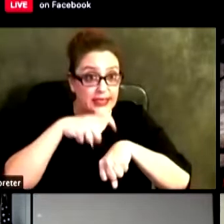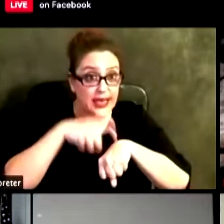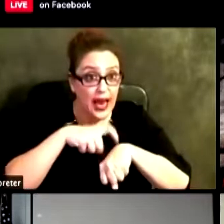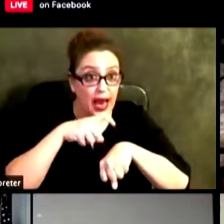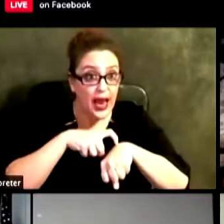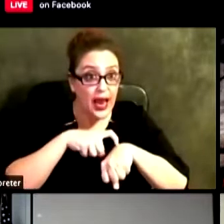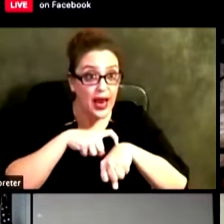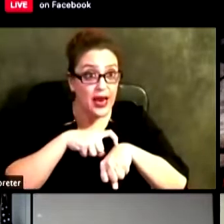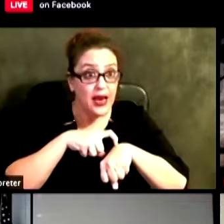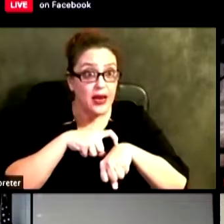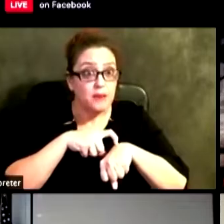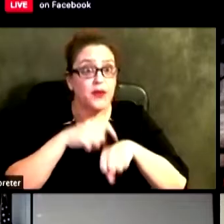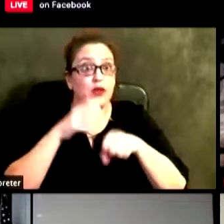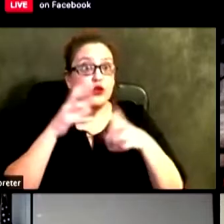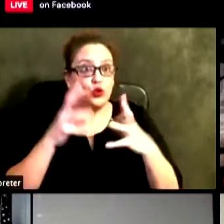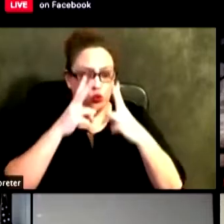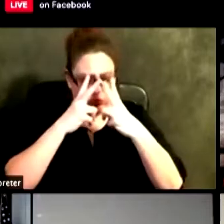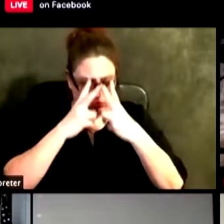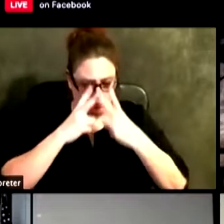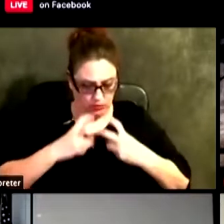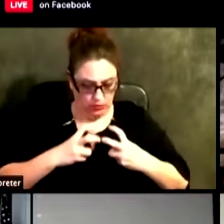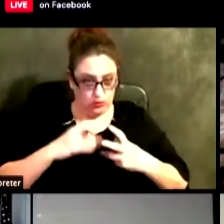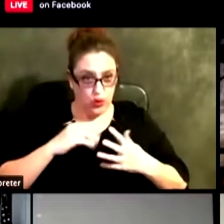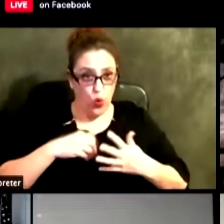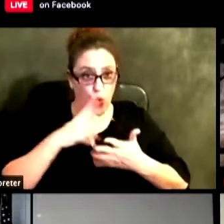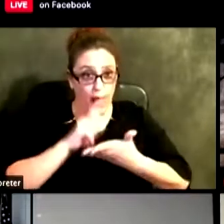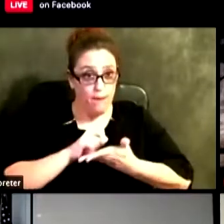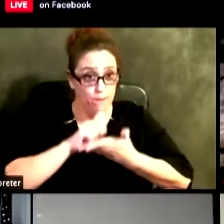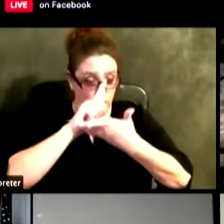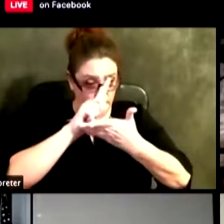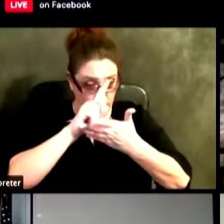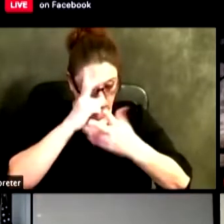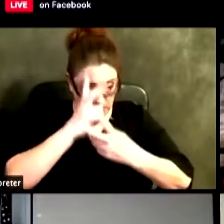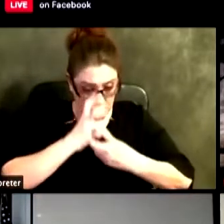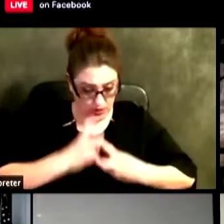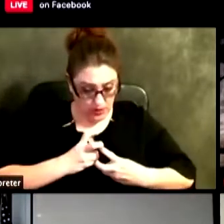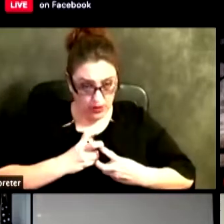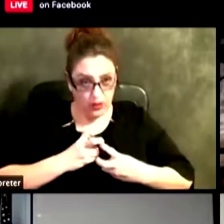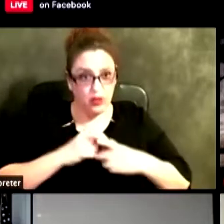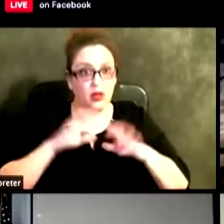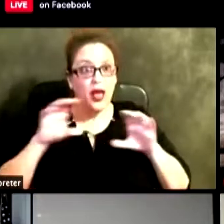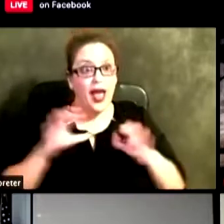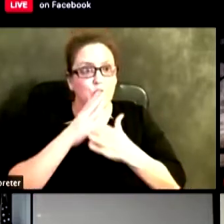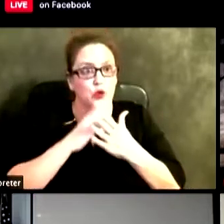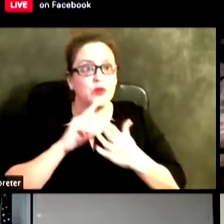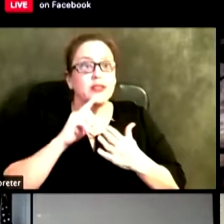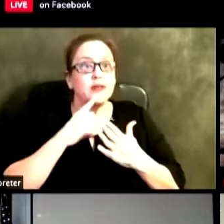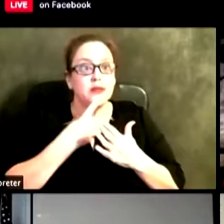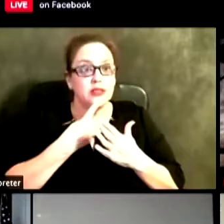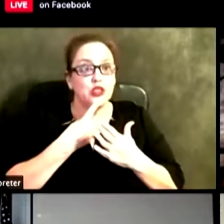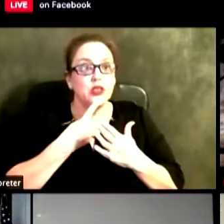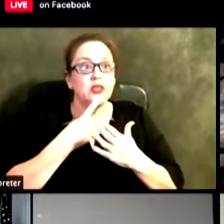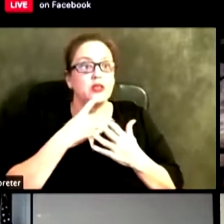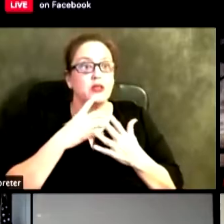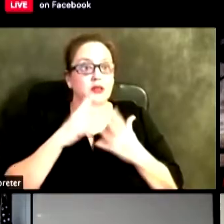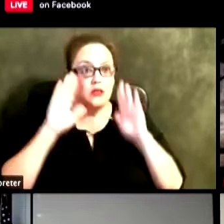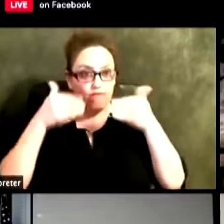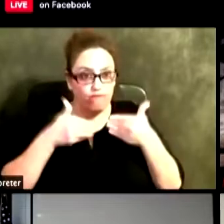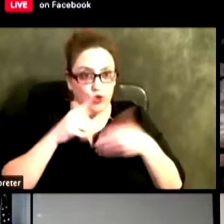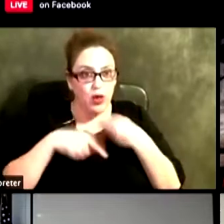white privilege and do some sincere anti-racial internal work,